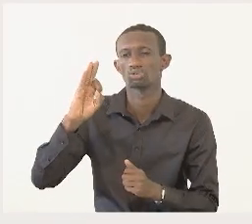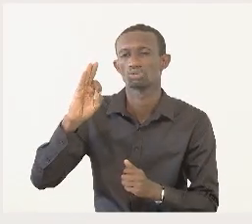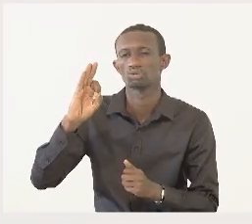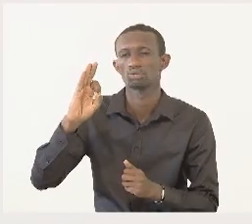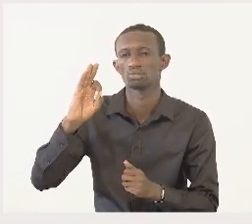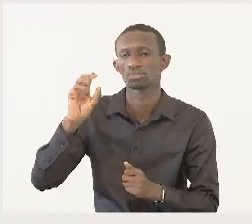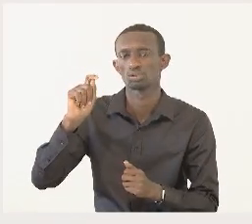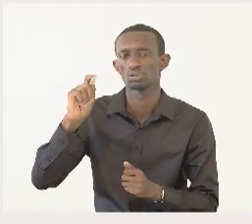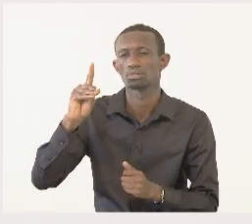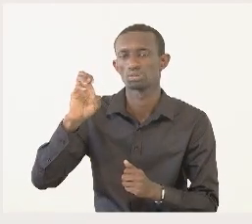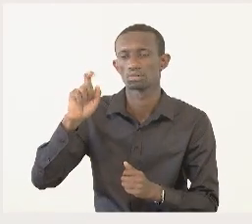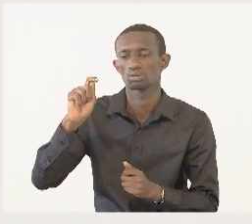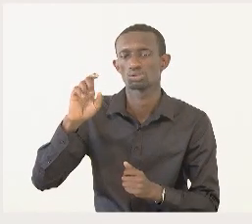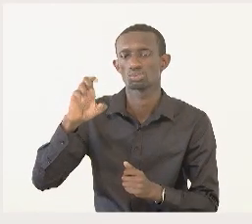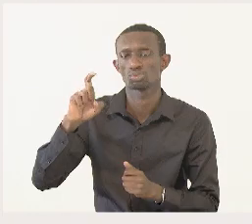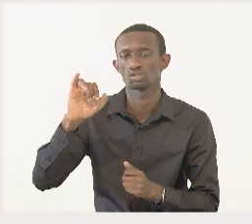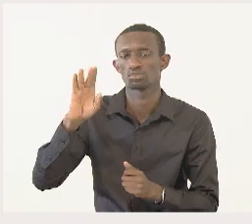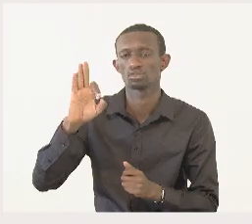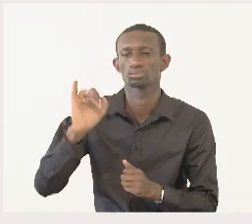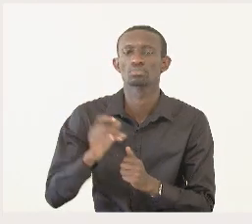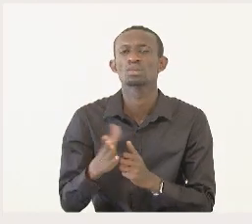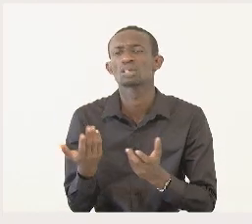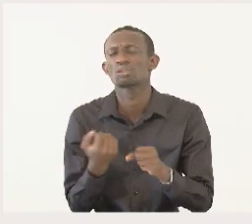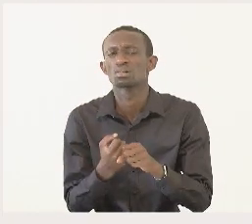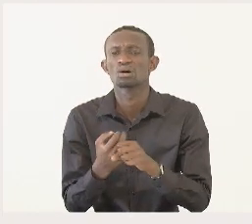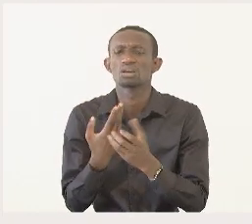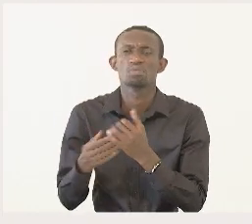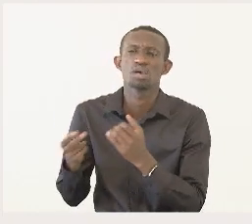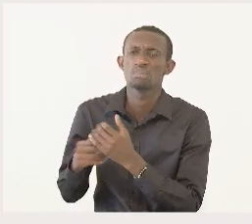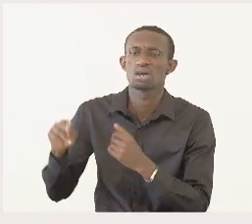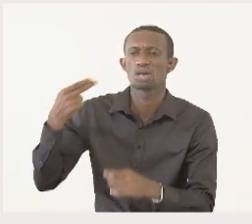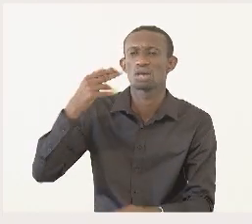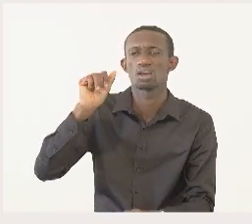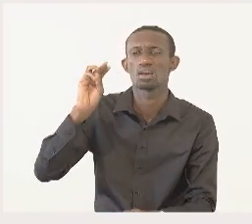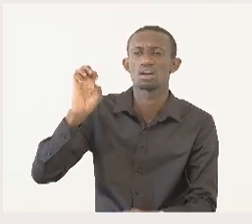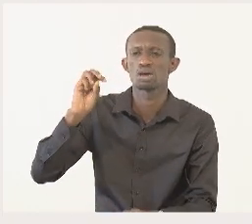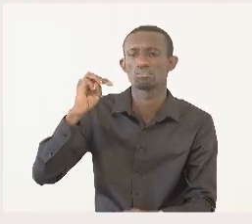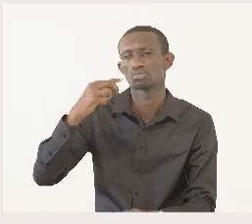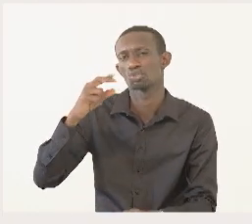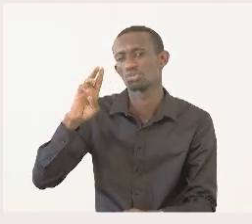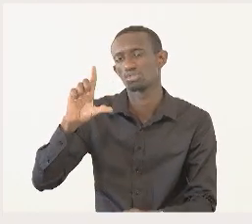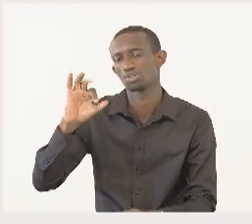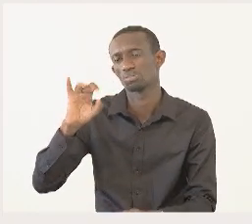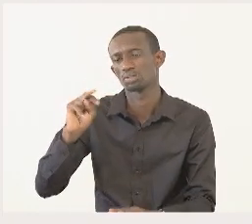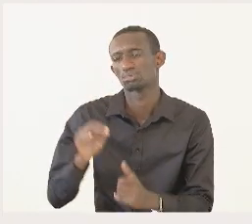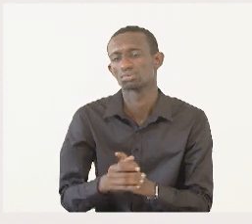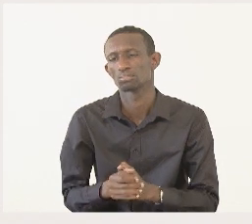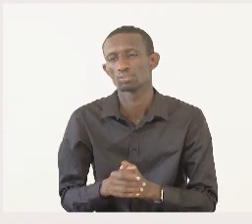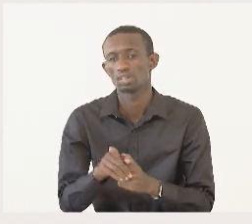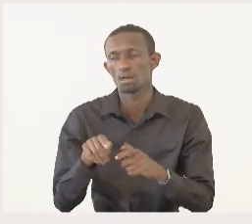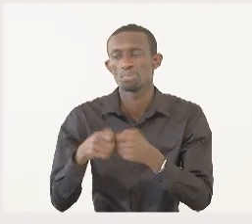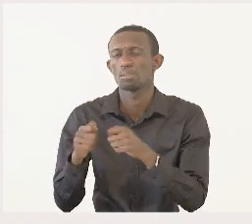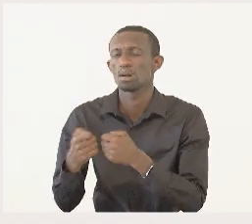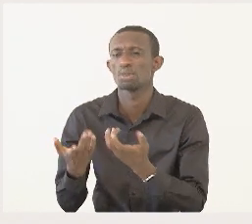detoxification. Good, detoxification, all right? We have elimination of hemoglobin. I said worn out red blood cells are broken down by the